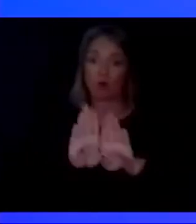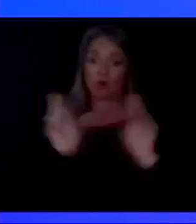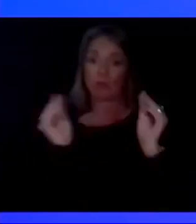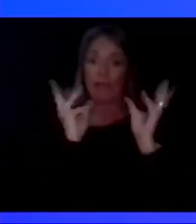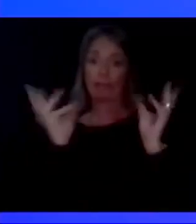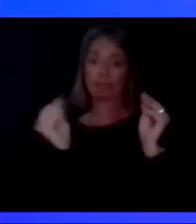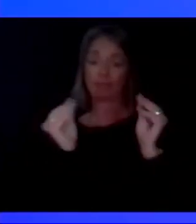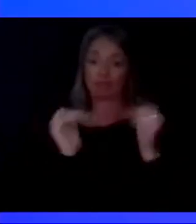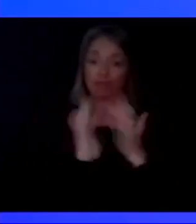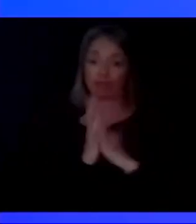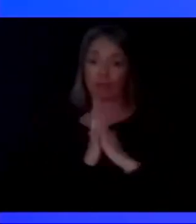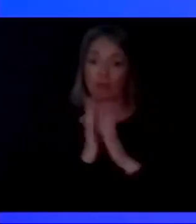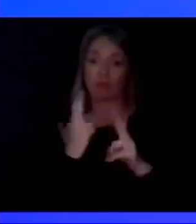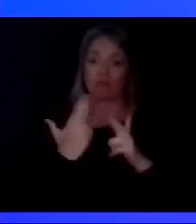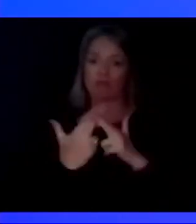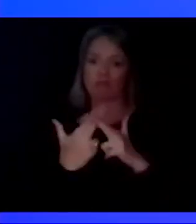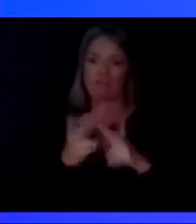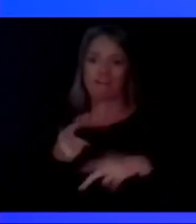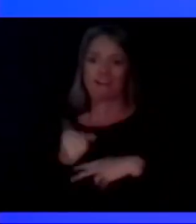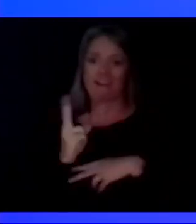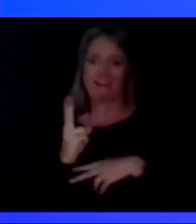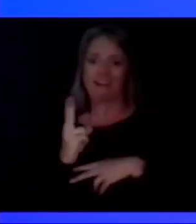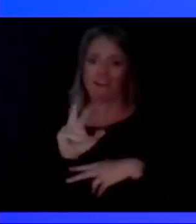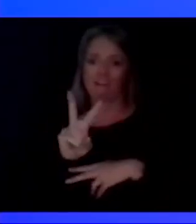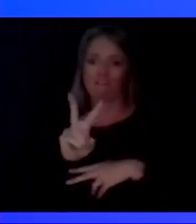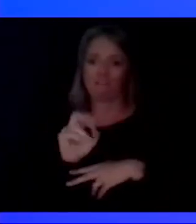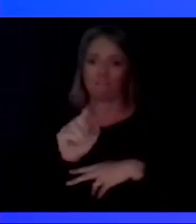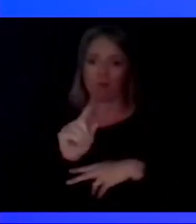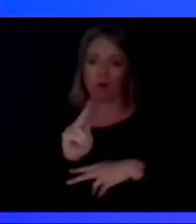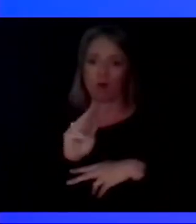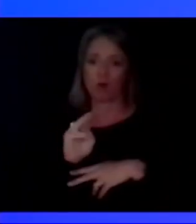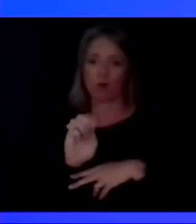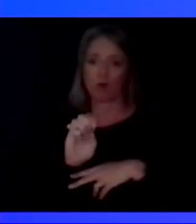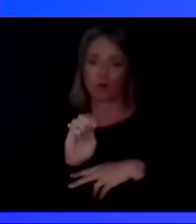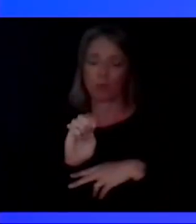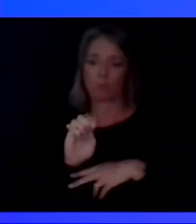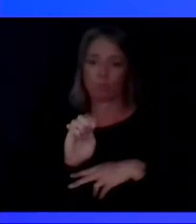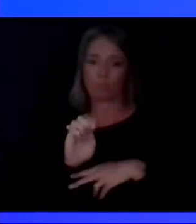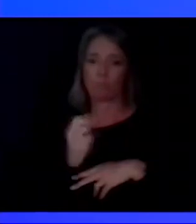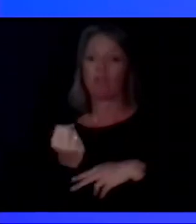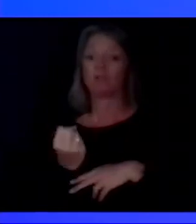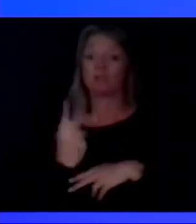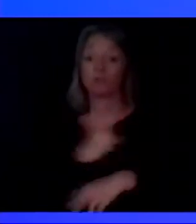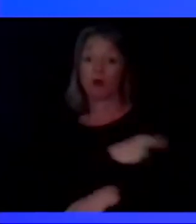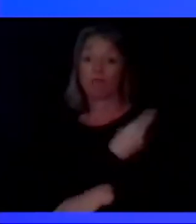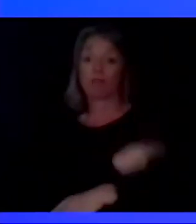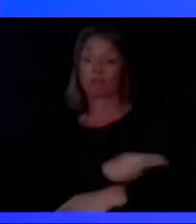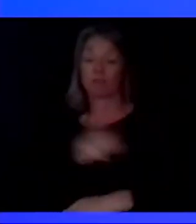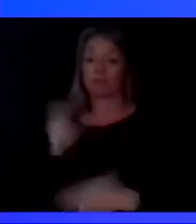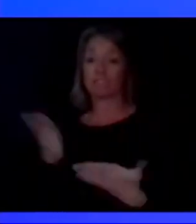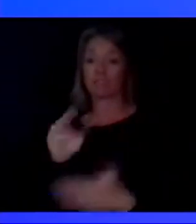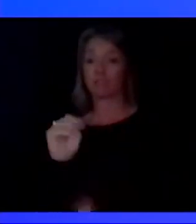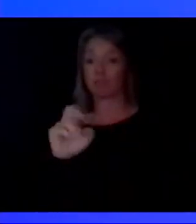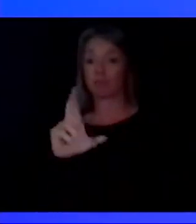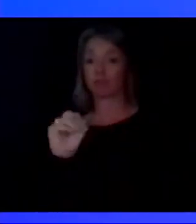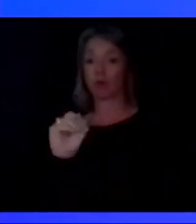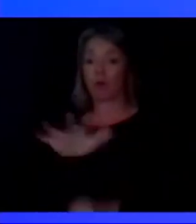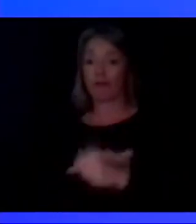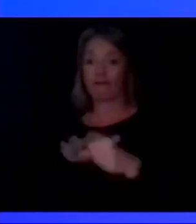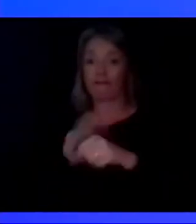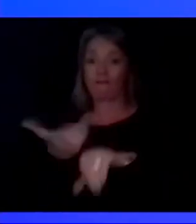volume. And last night when I was working in ED, 12 hospitals in the metropolitan area were forced into a status of